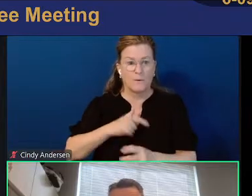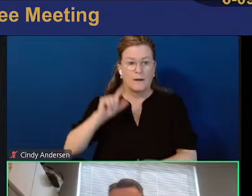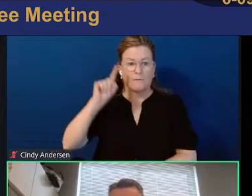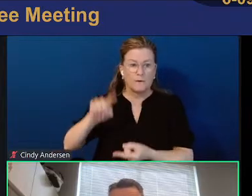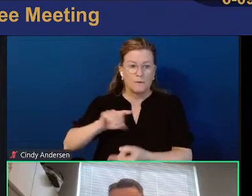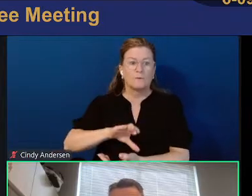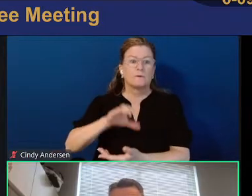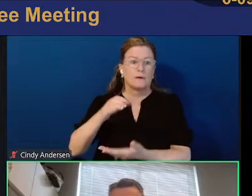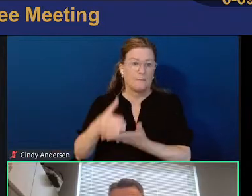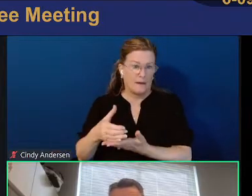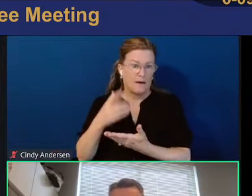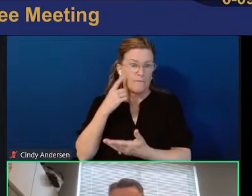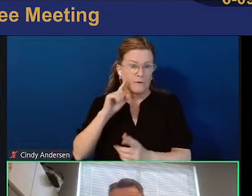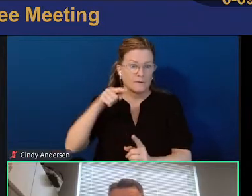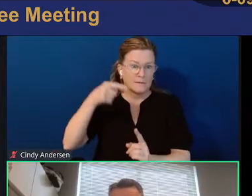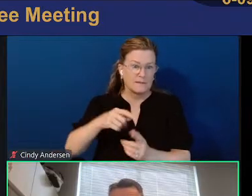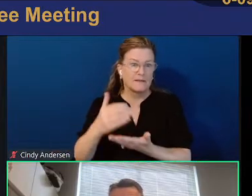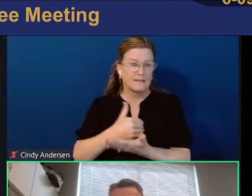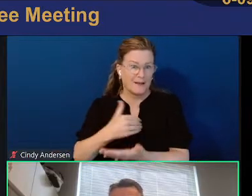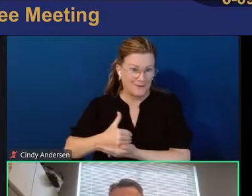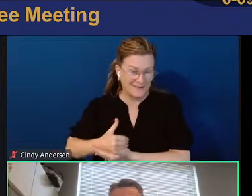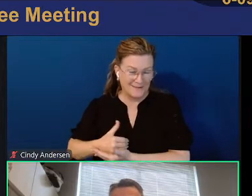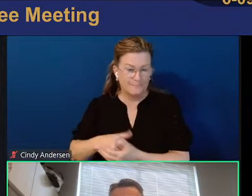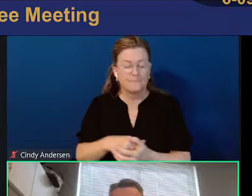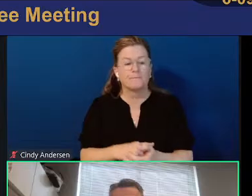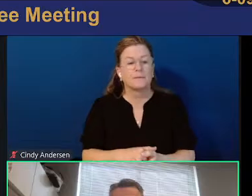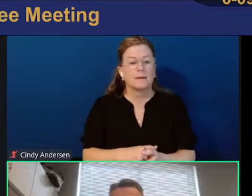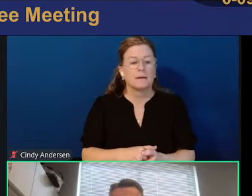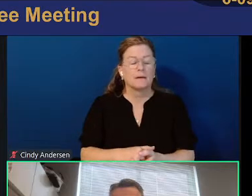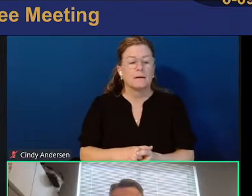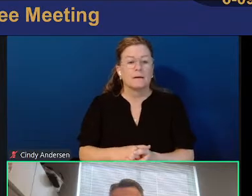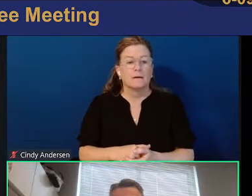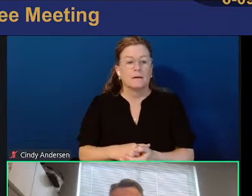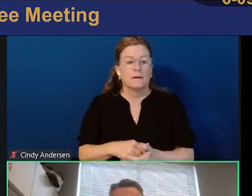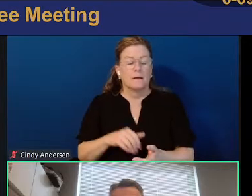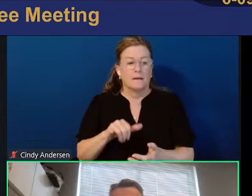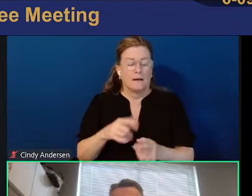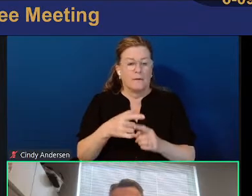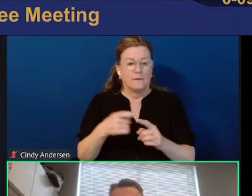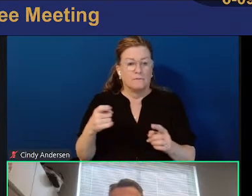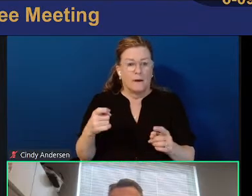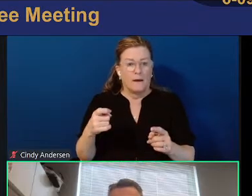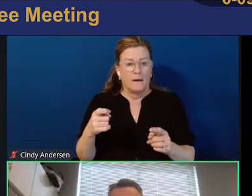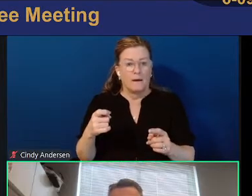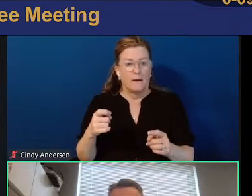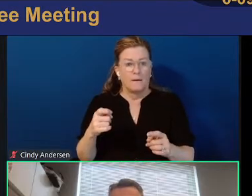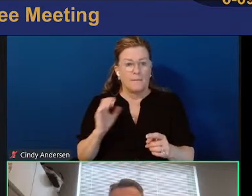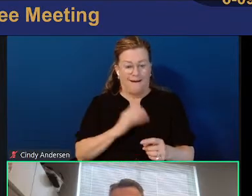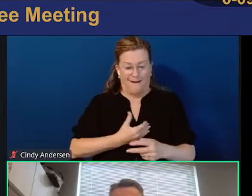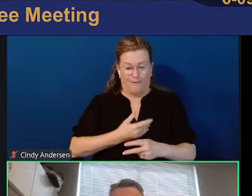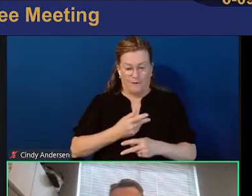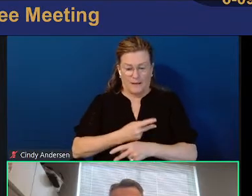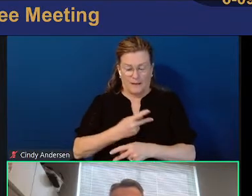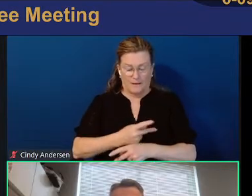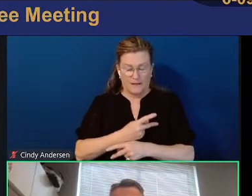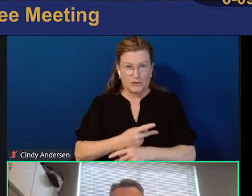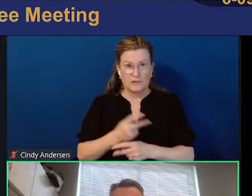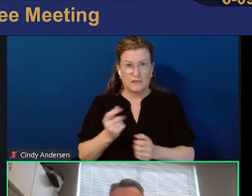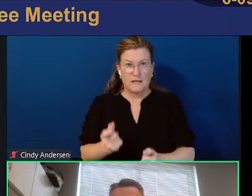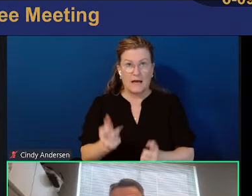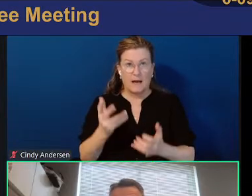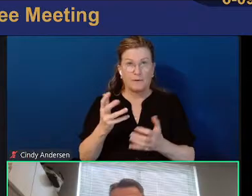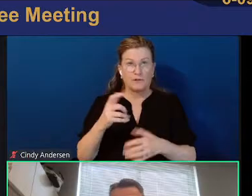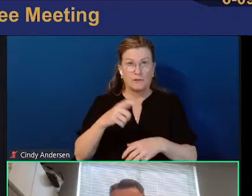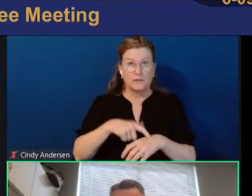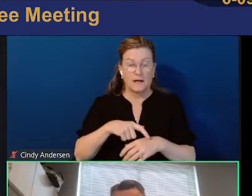amount for specific salaries based on our calculations of how much time